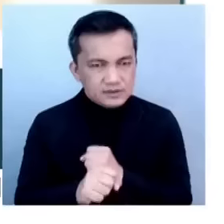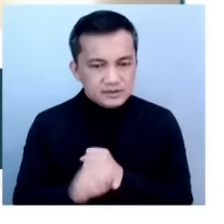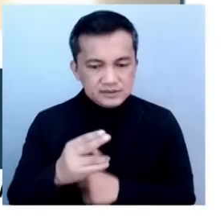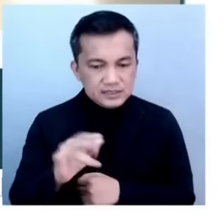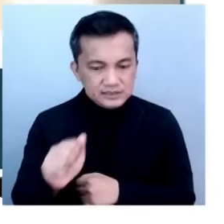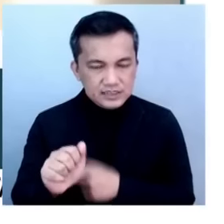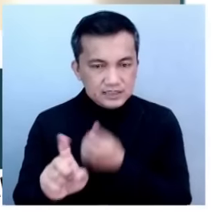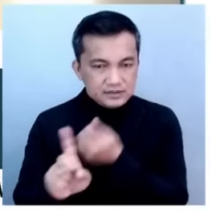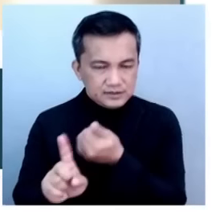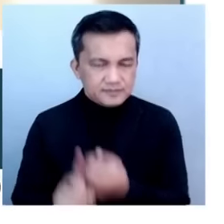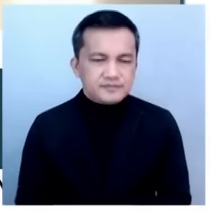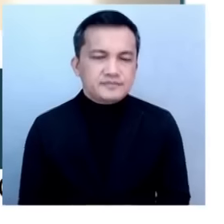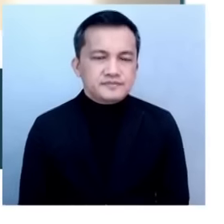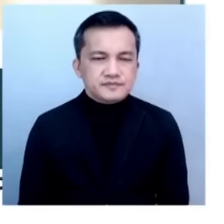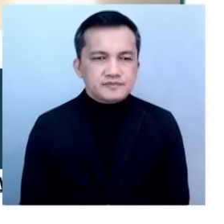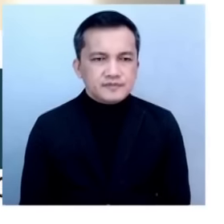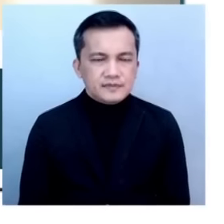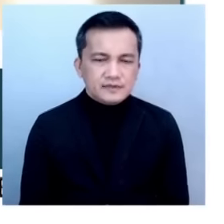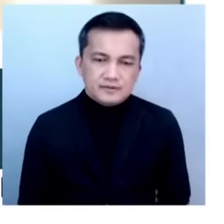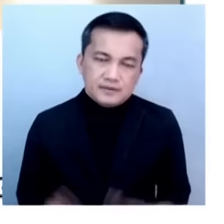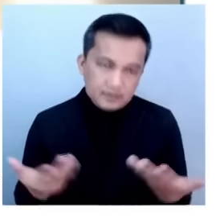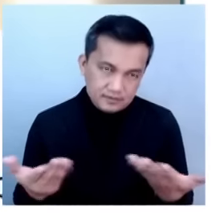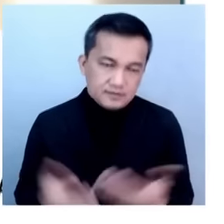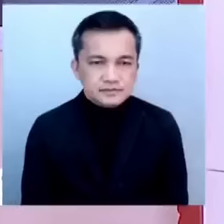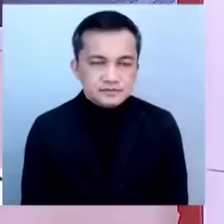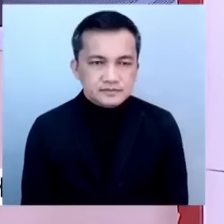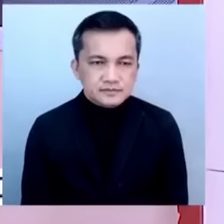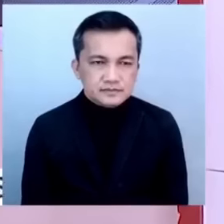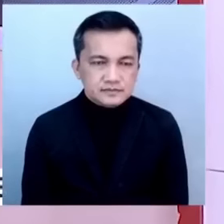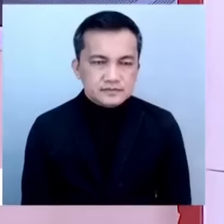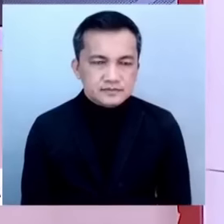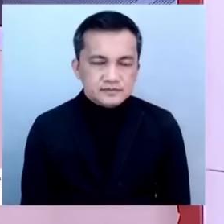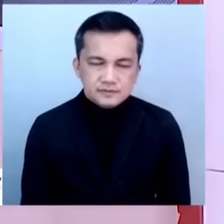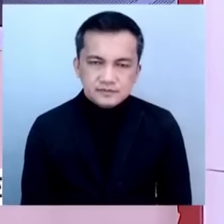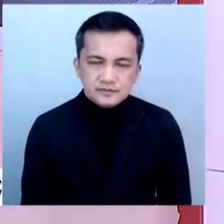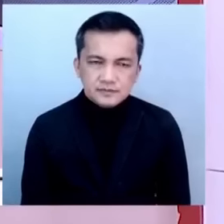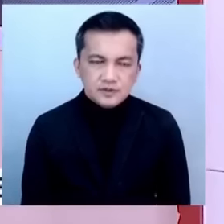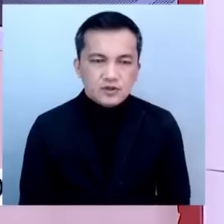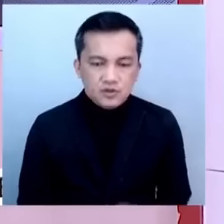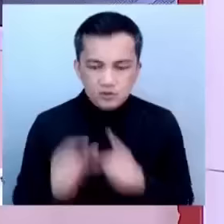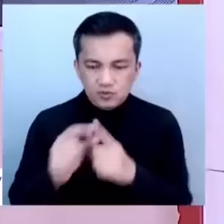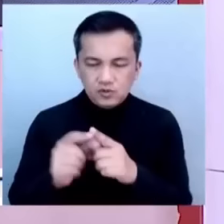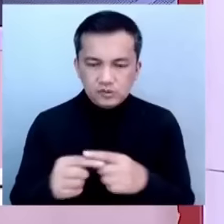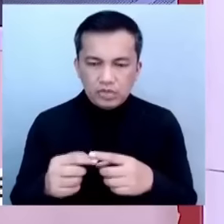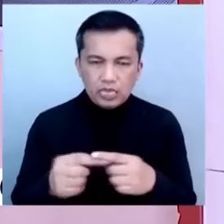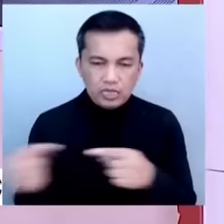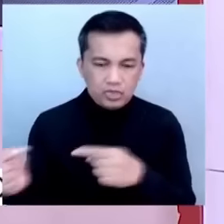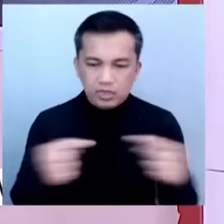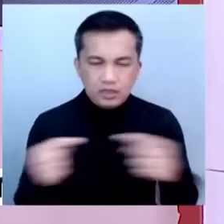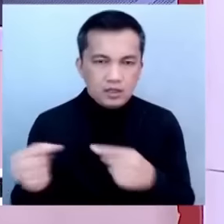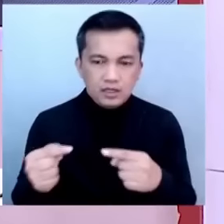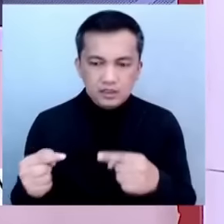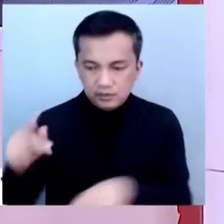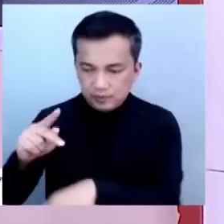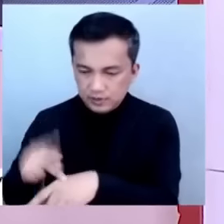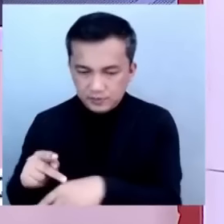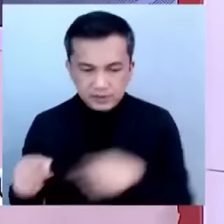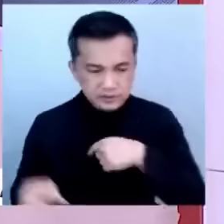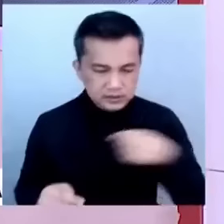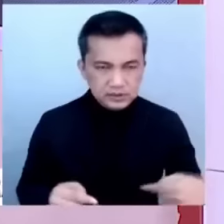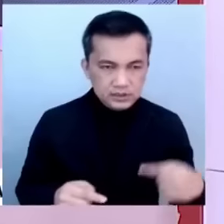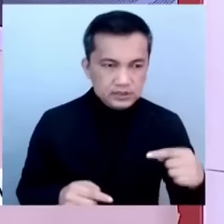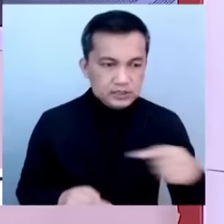itself instigates. The word war between the Philippines and China intensifies. Beijing's foreign ministry